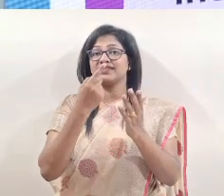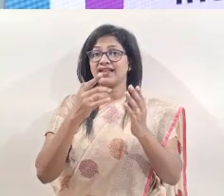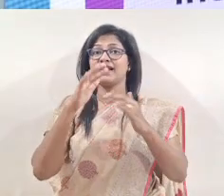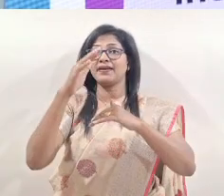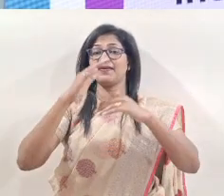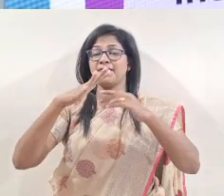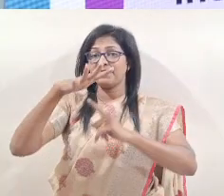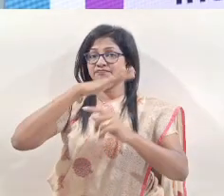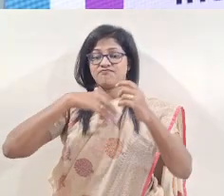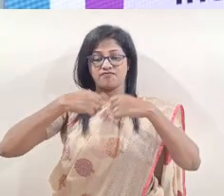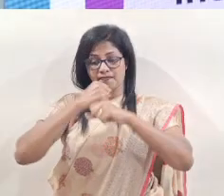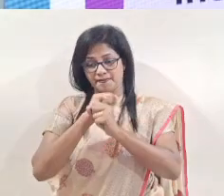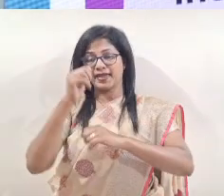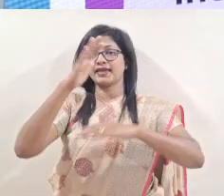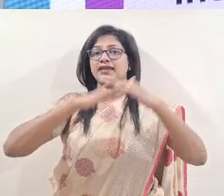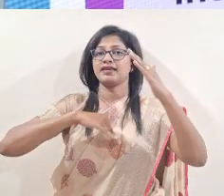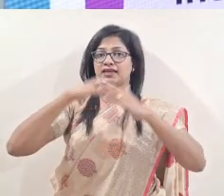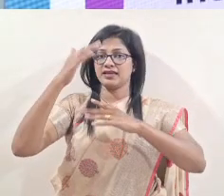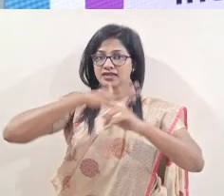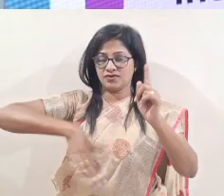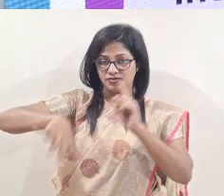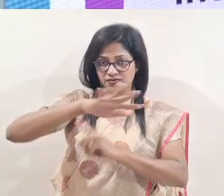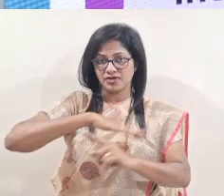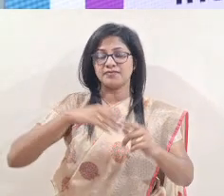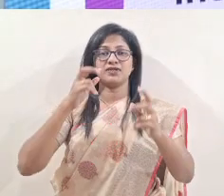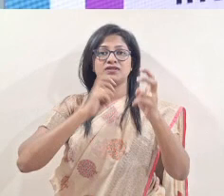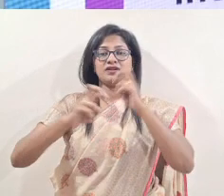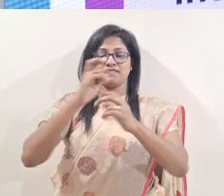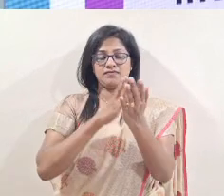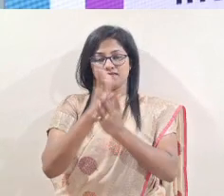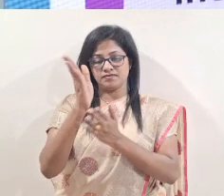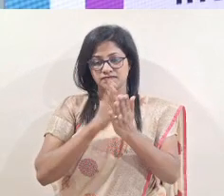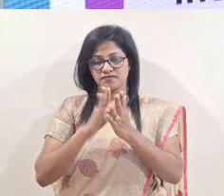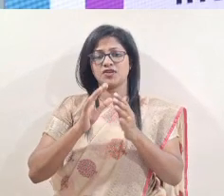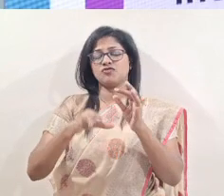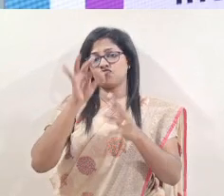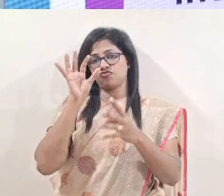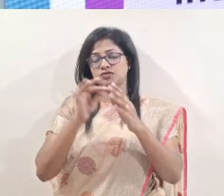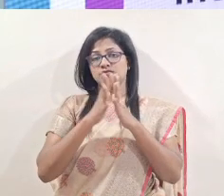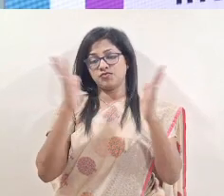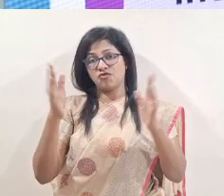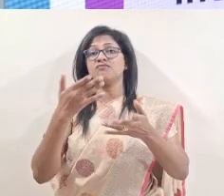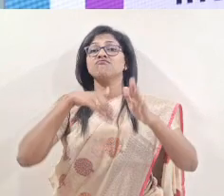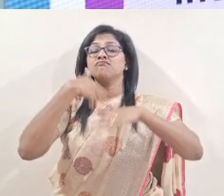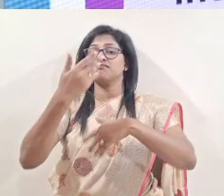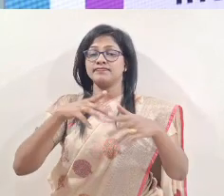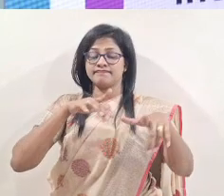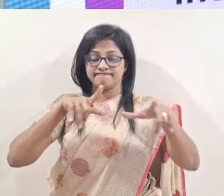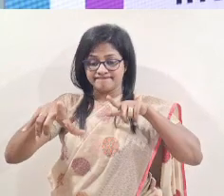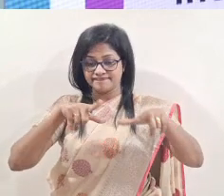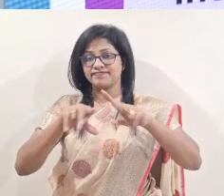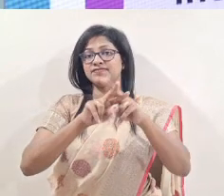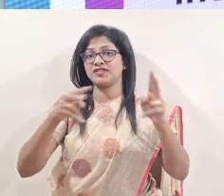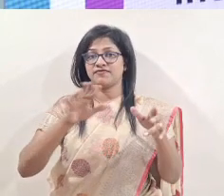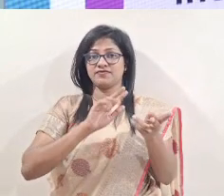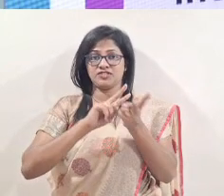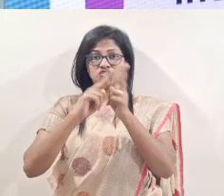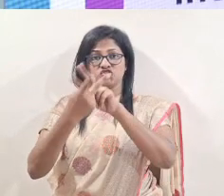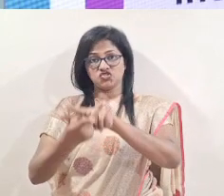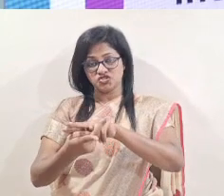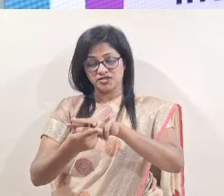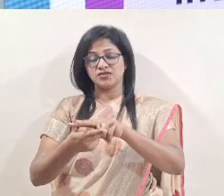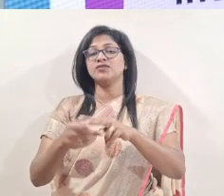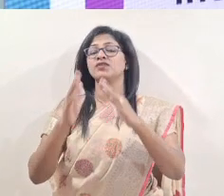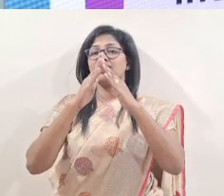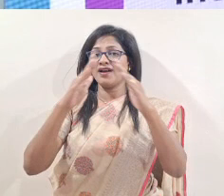travel patterns, mode choice. Later, the literature has evolved towards the real estate and housing market as well. And slowly the environment aspect is